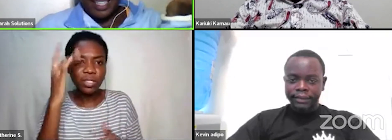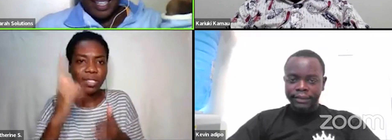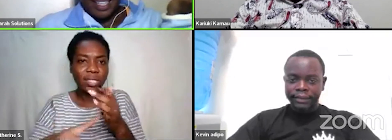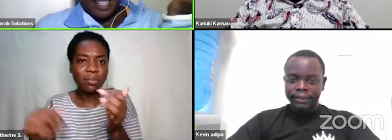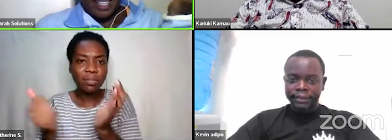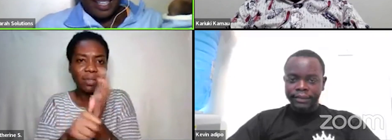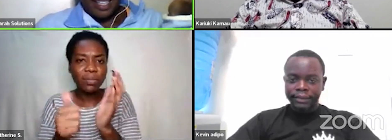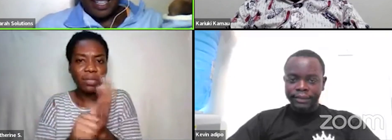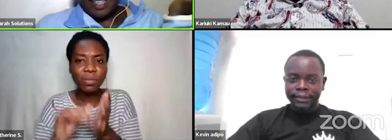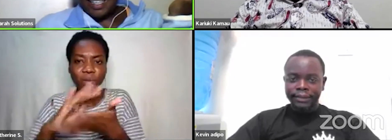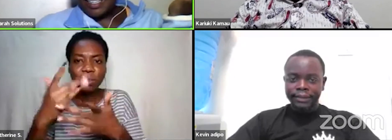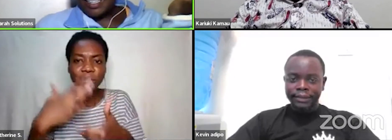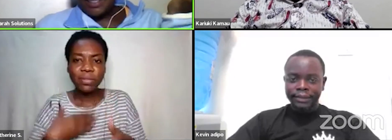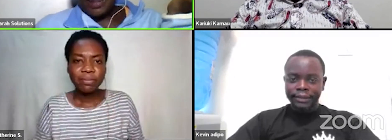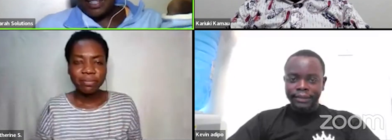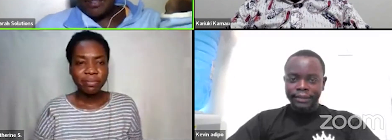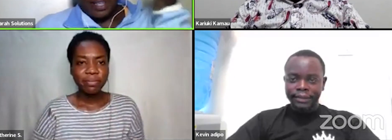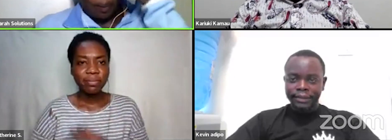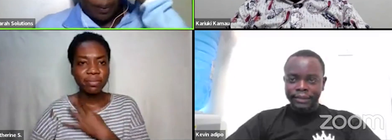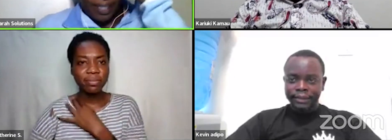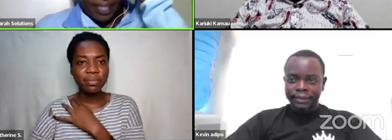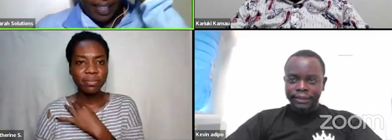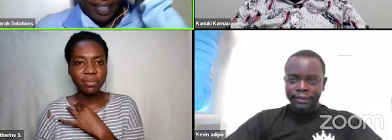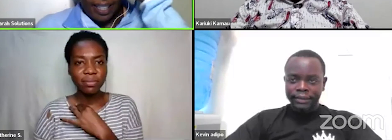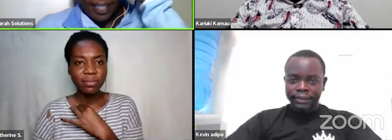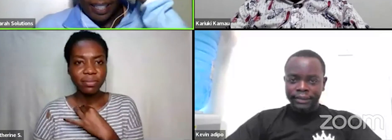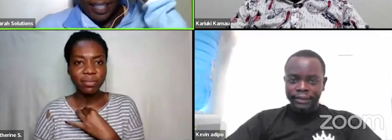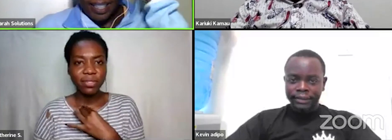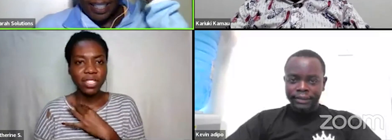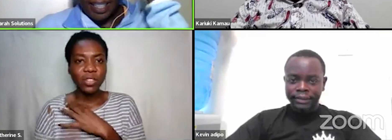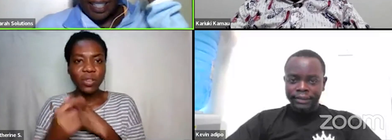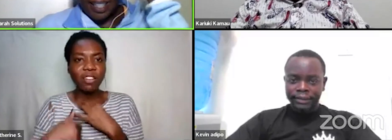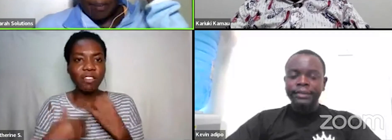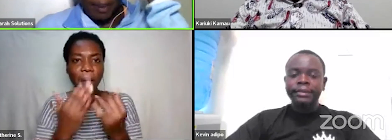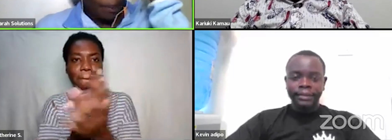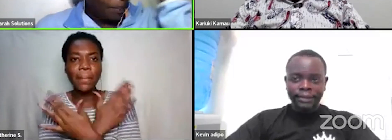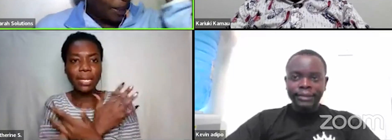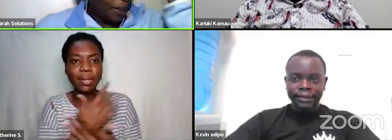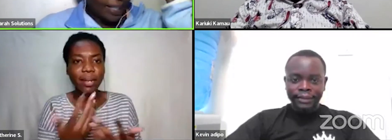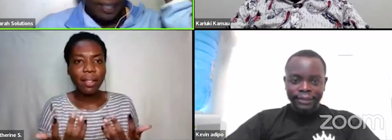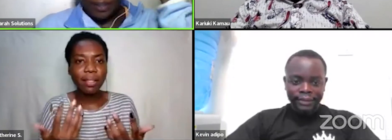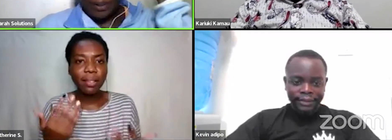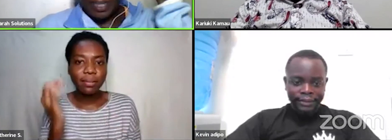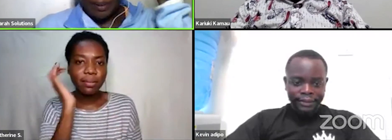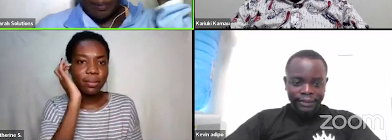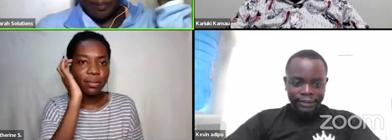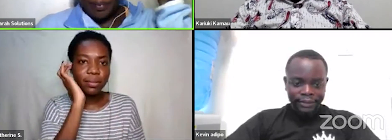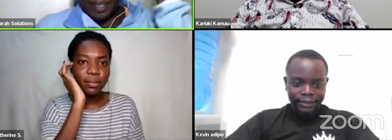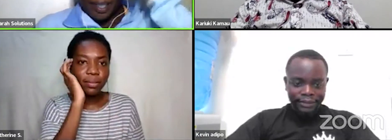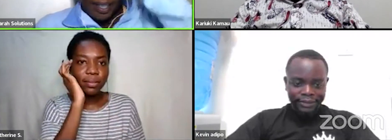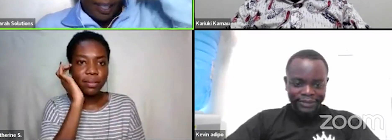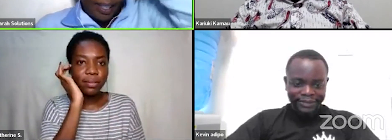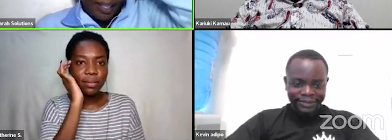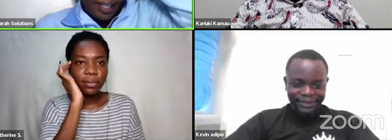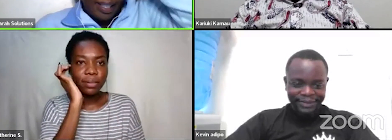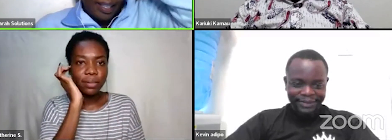today. Kevin, you have our partner thingy. I'm hanging the whole time.